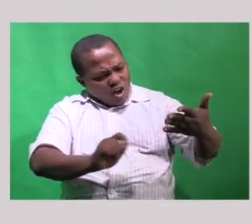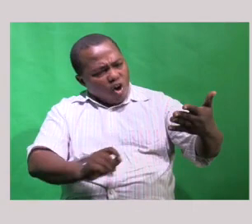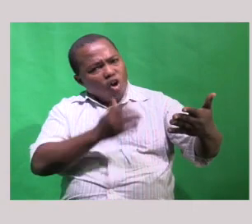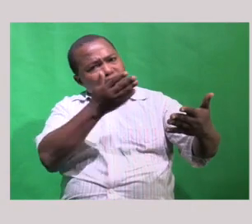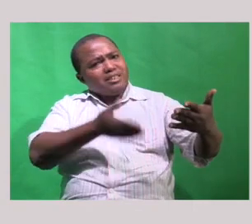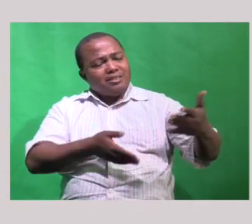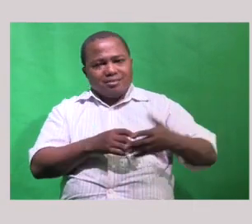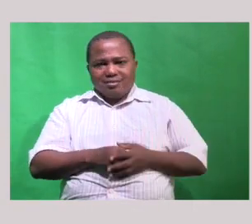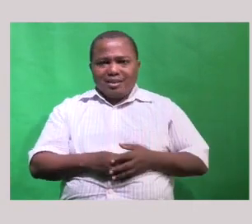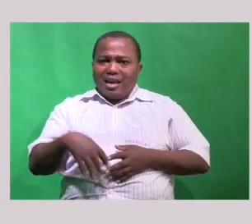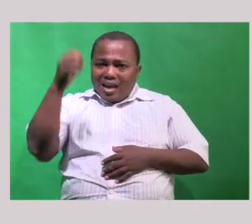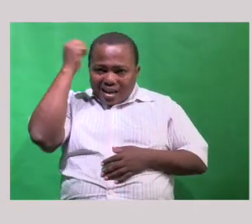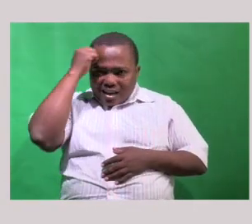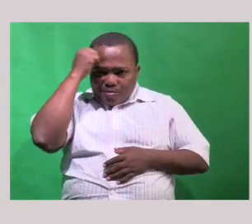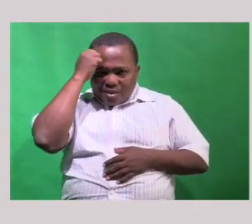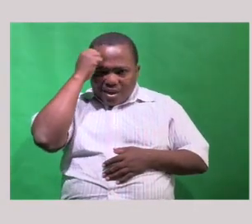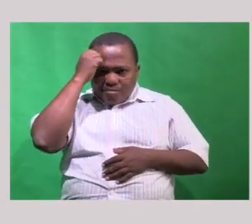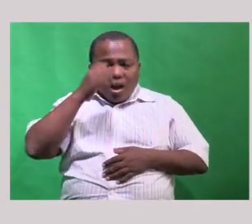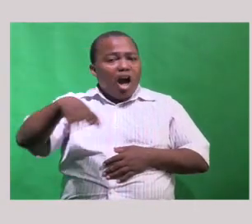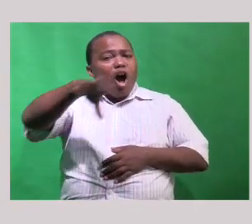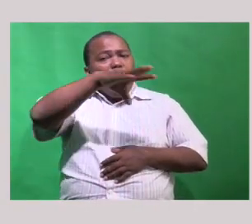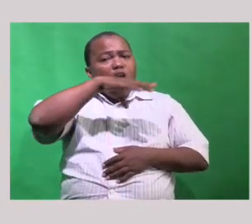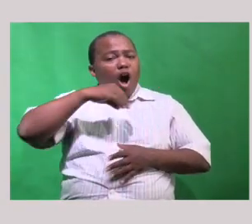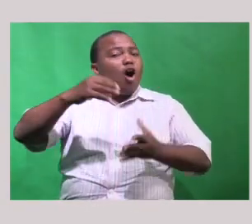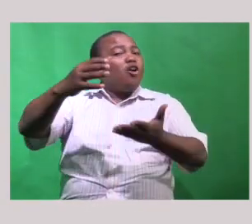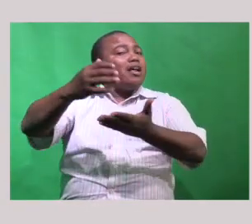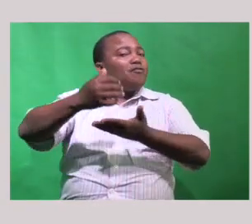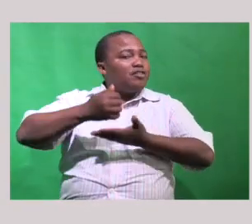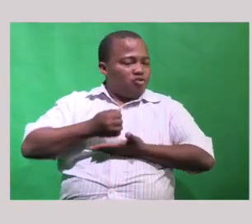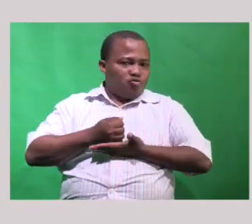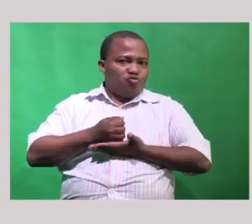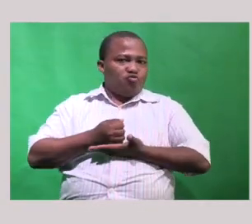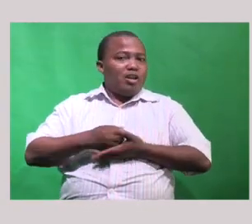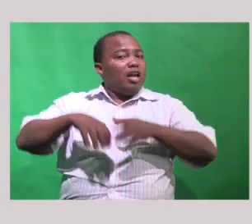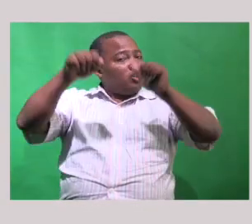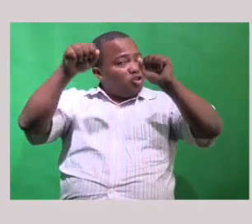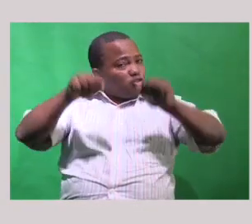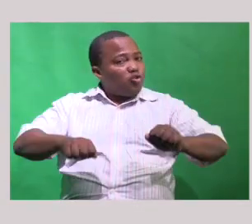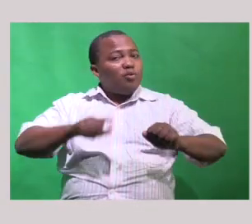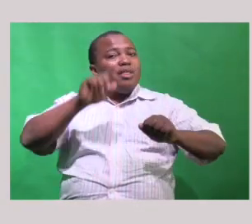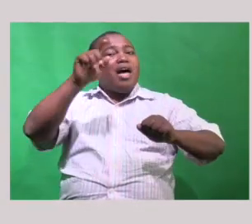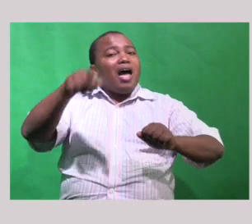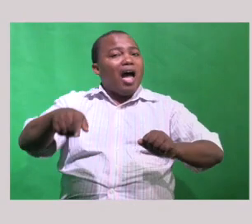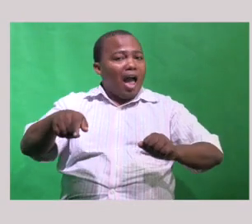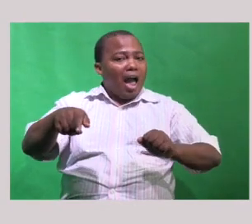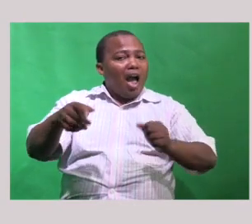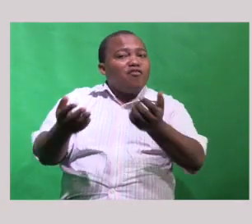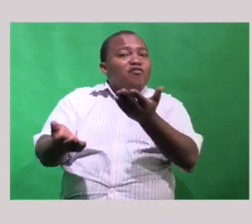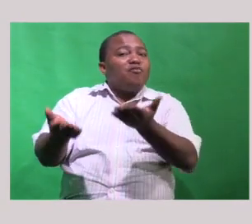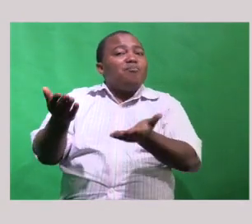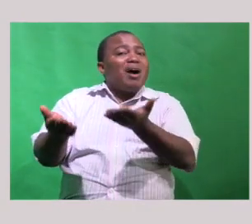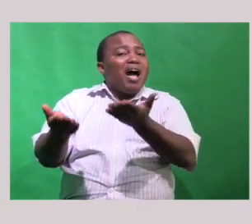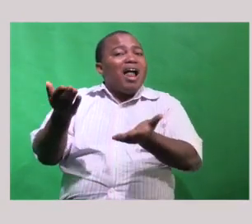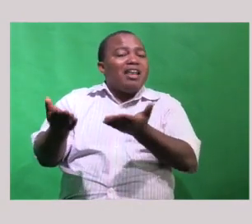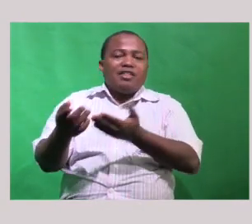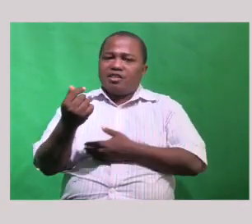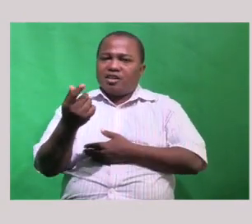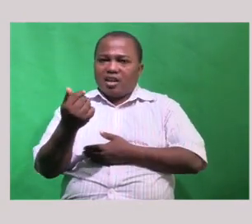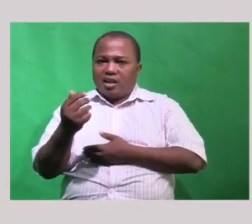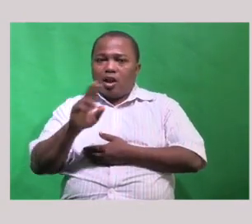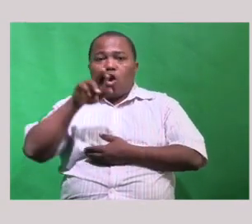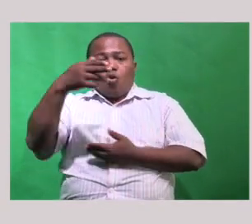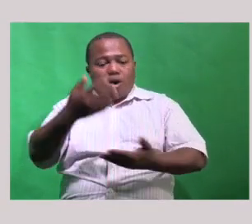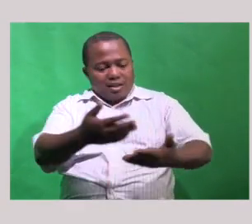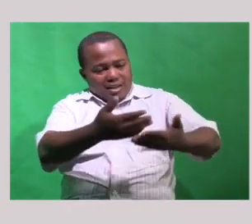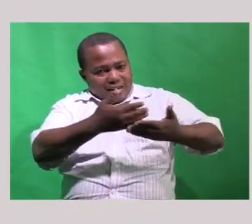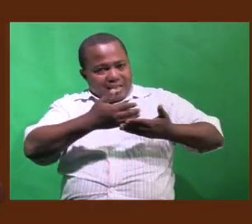Remember that all revenue should have a credit balance, and when you receive